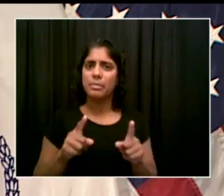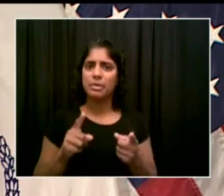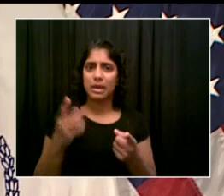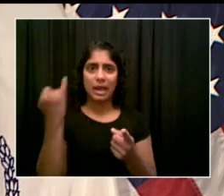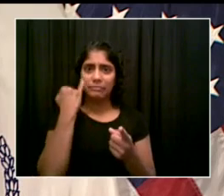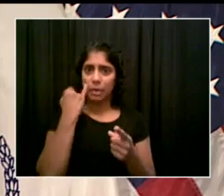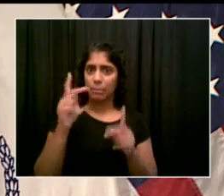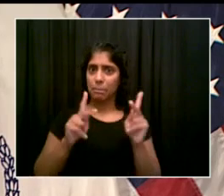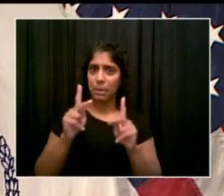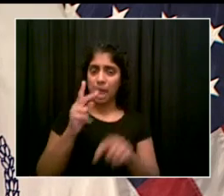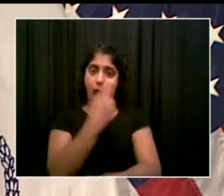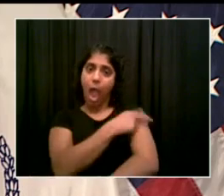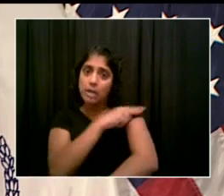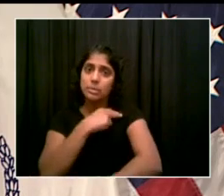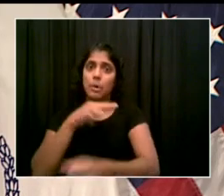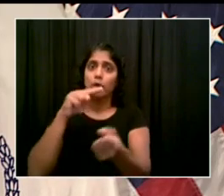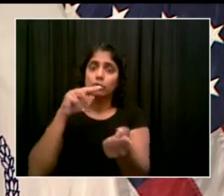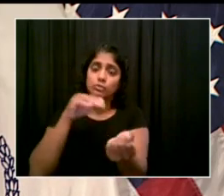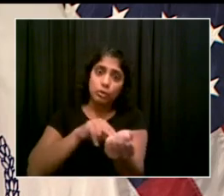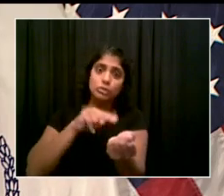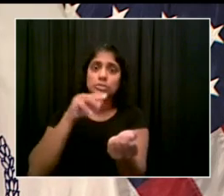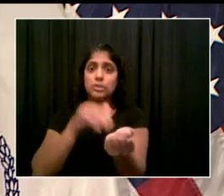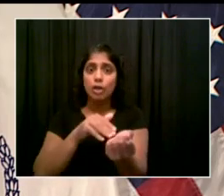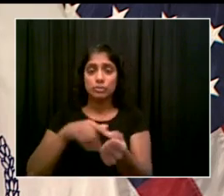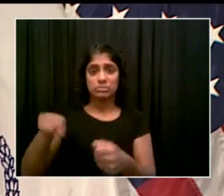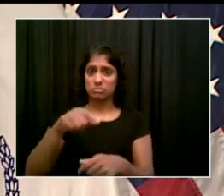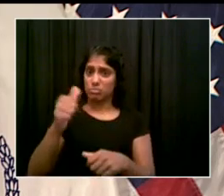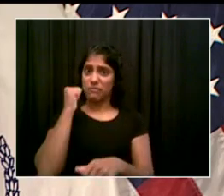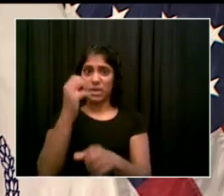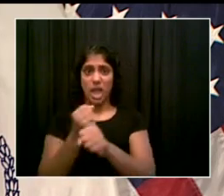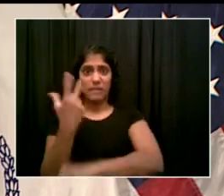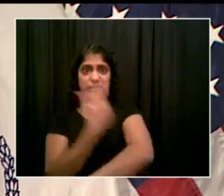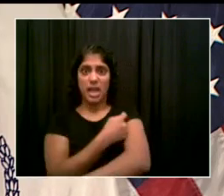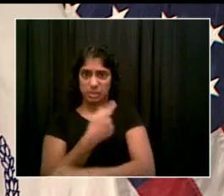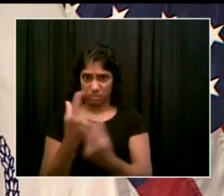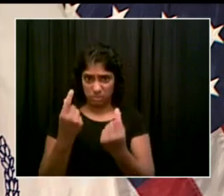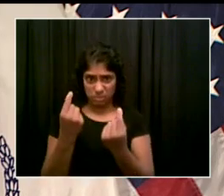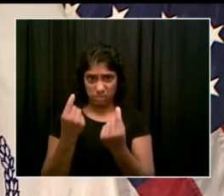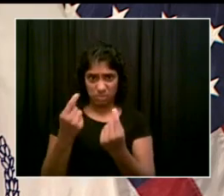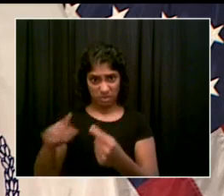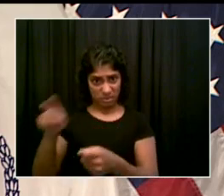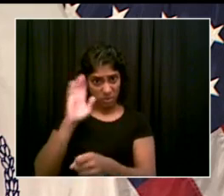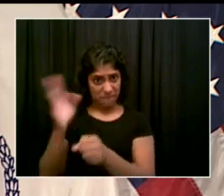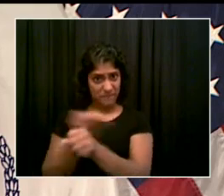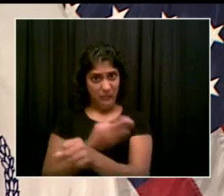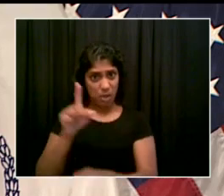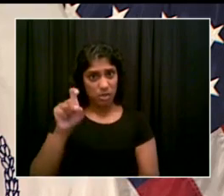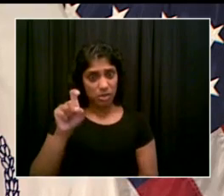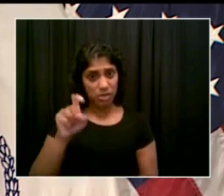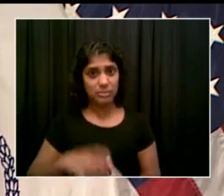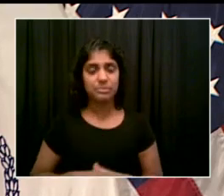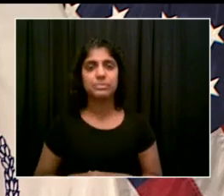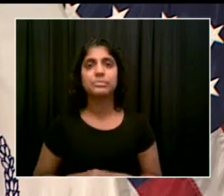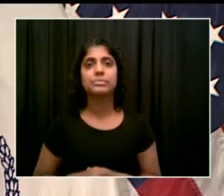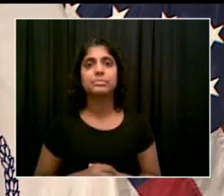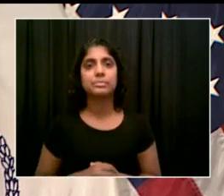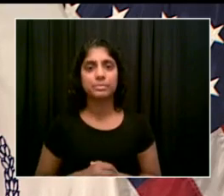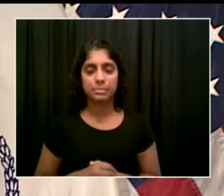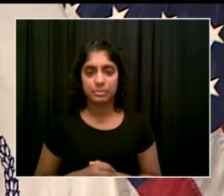get tested weekly. Any employee at health and hospitals or the clinical Department of Health